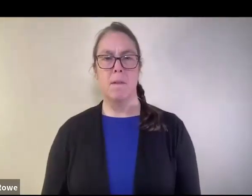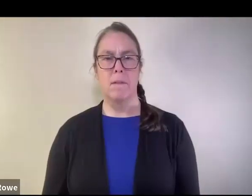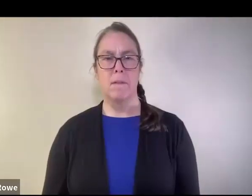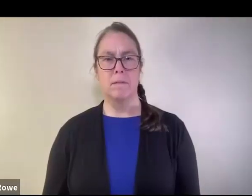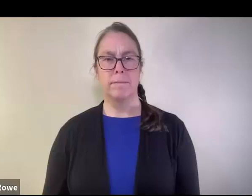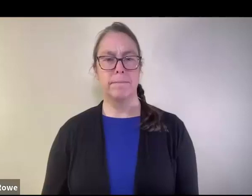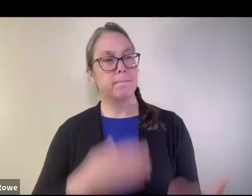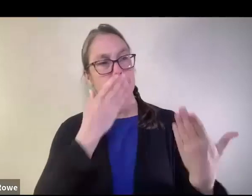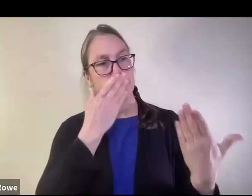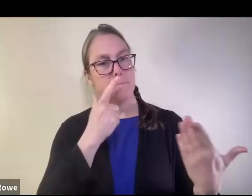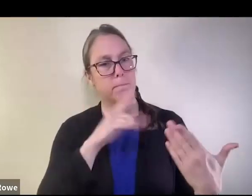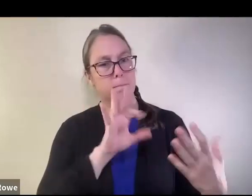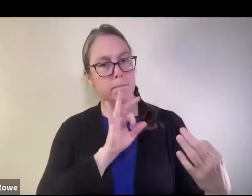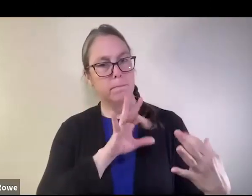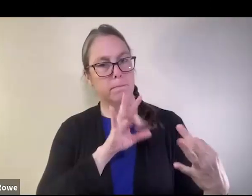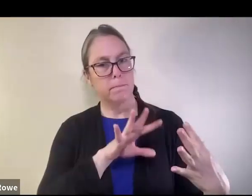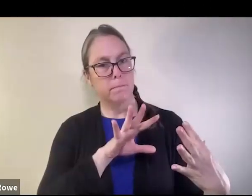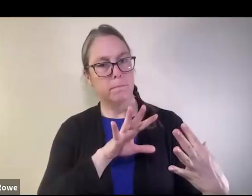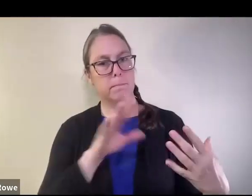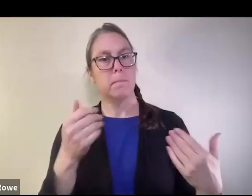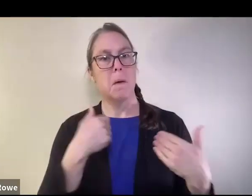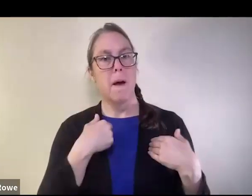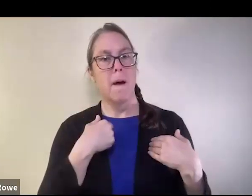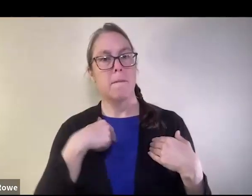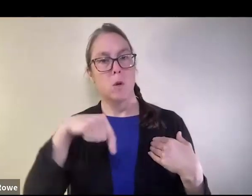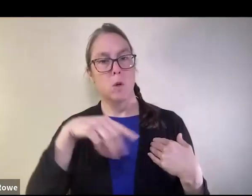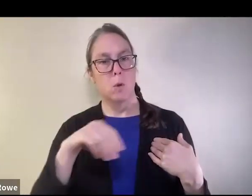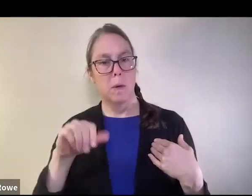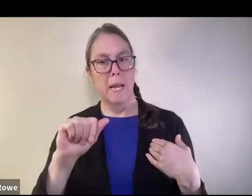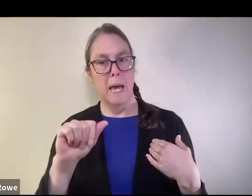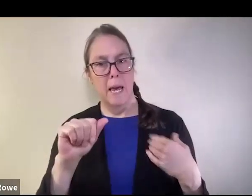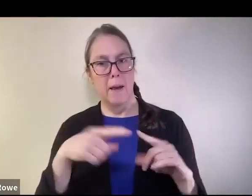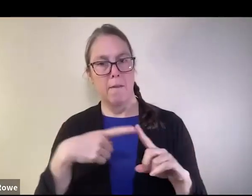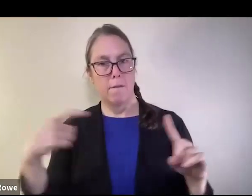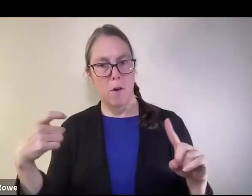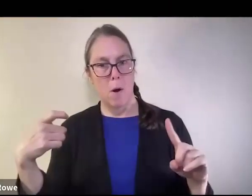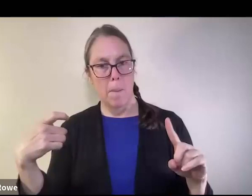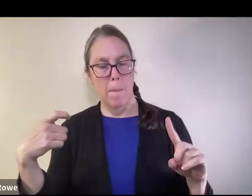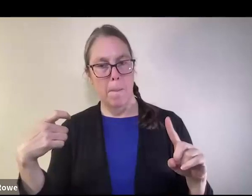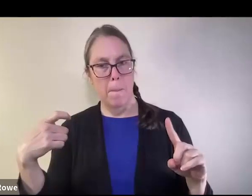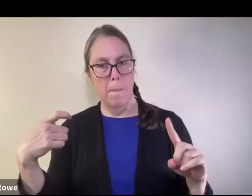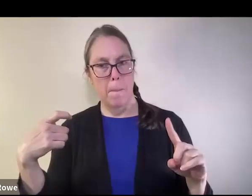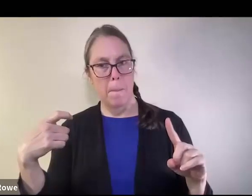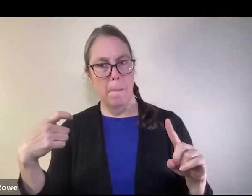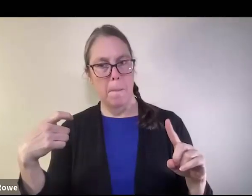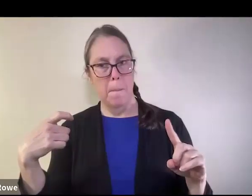Thank you for your feedback. We do have a Q&A from